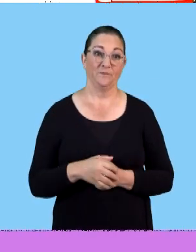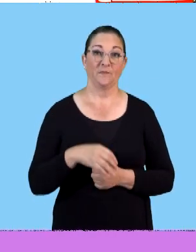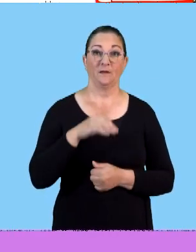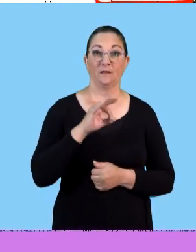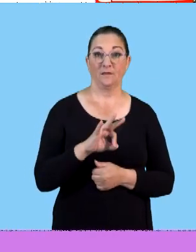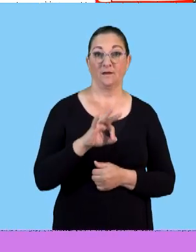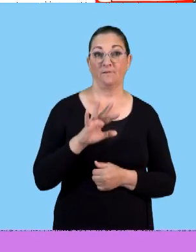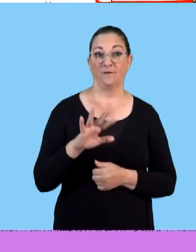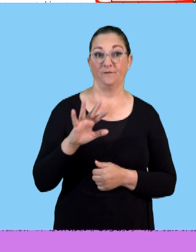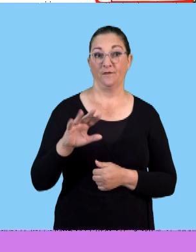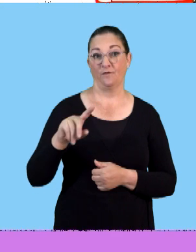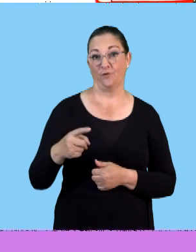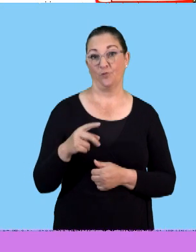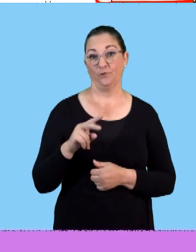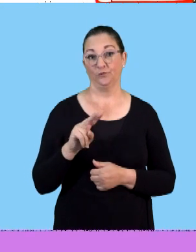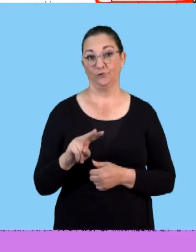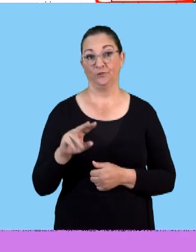be